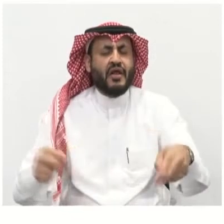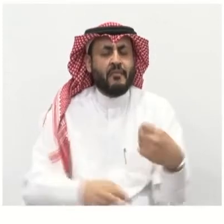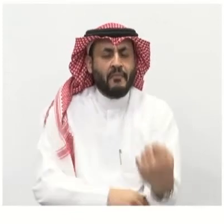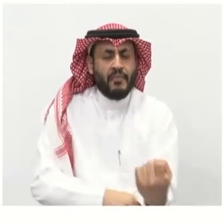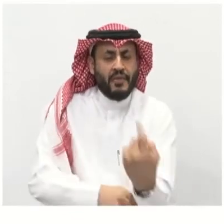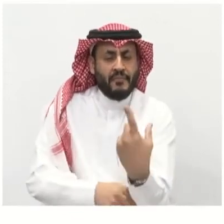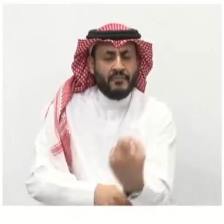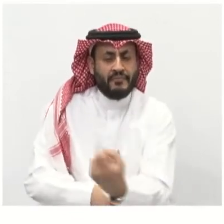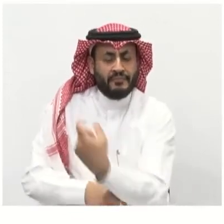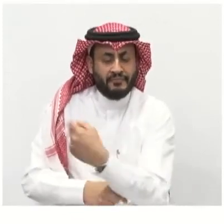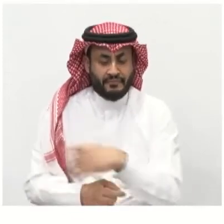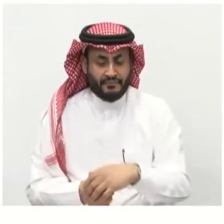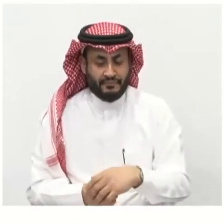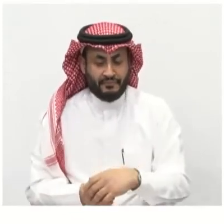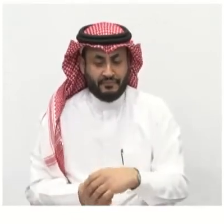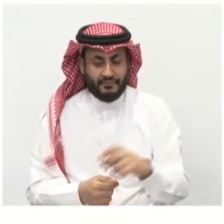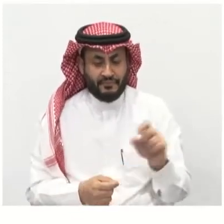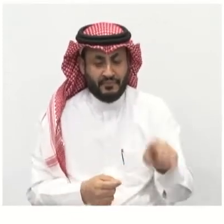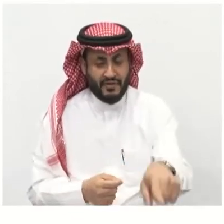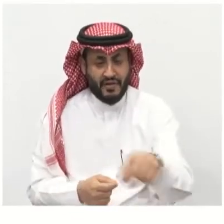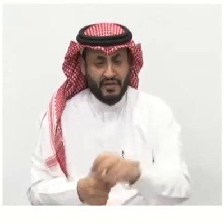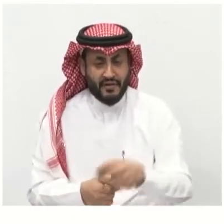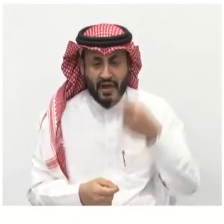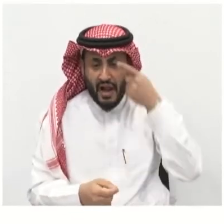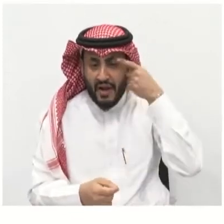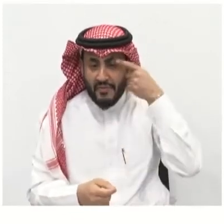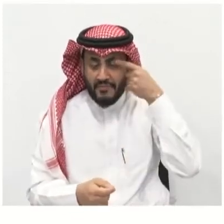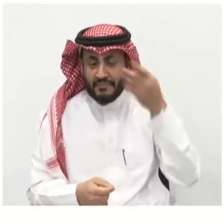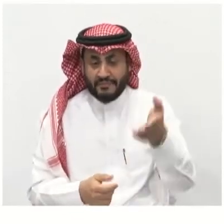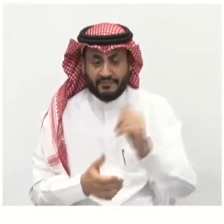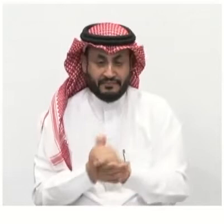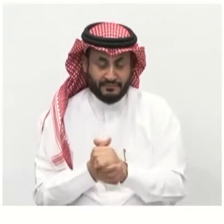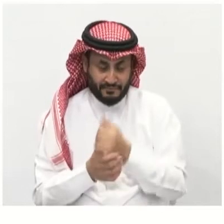flowers, especially violet blossoms.